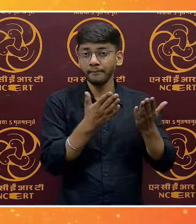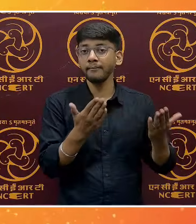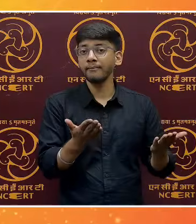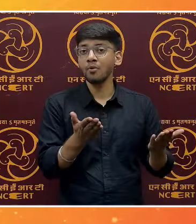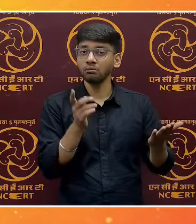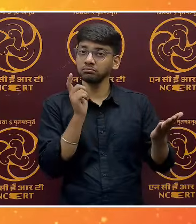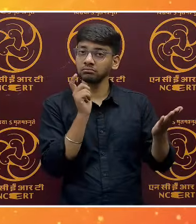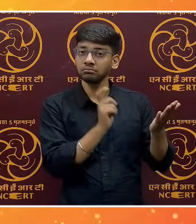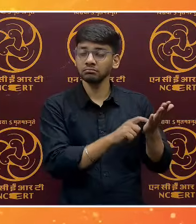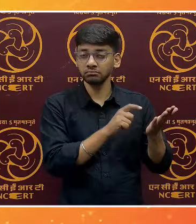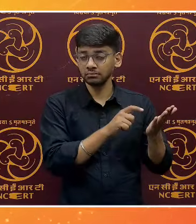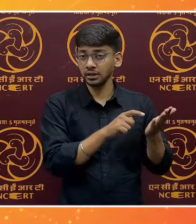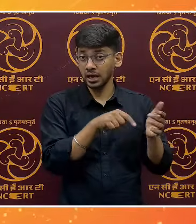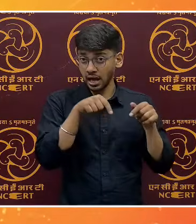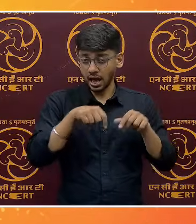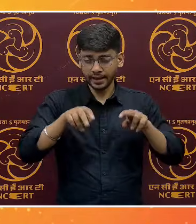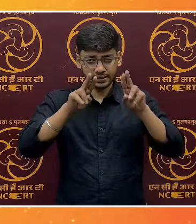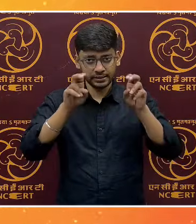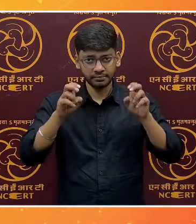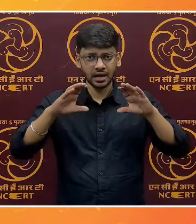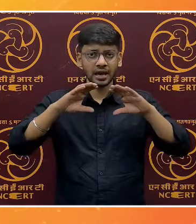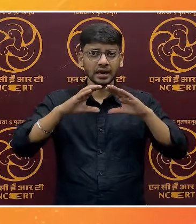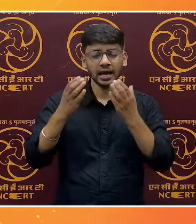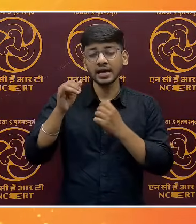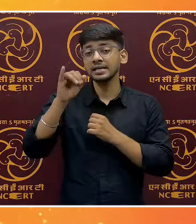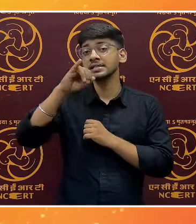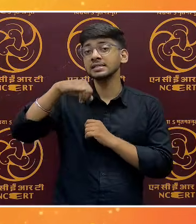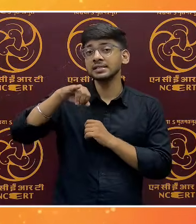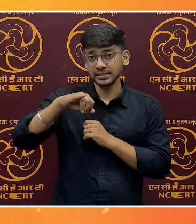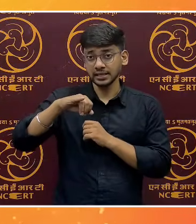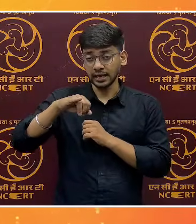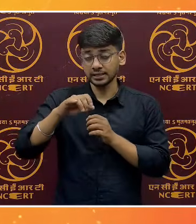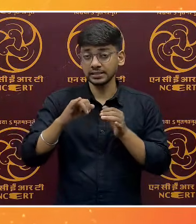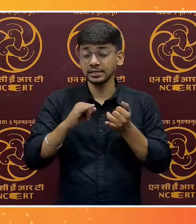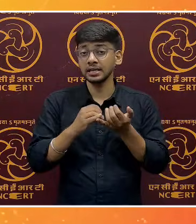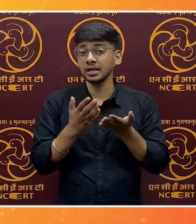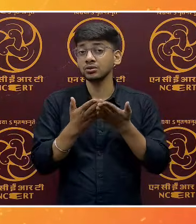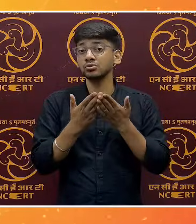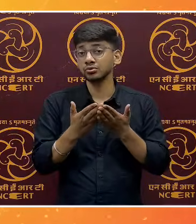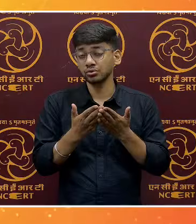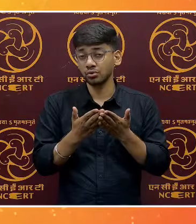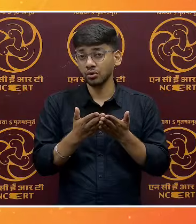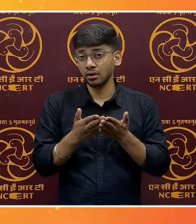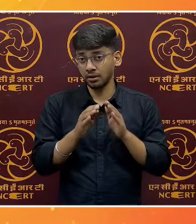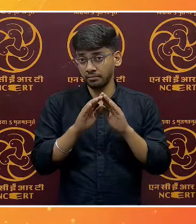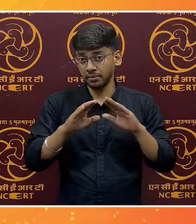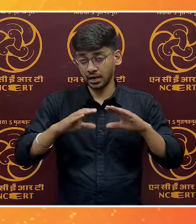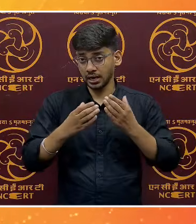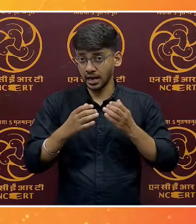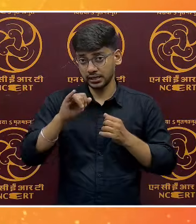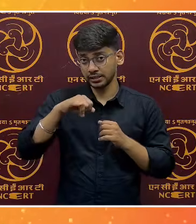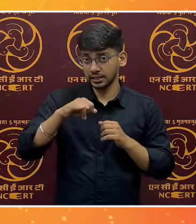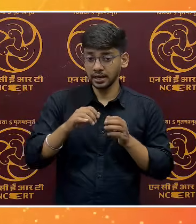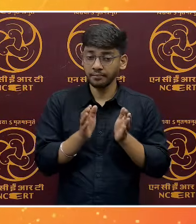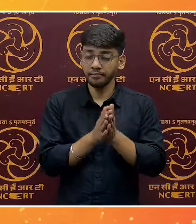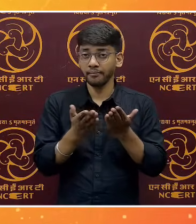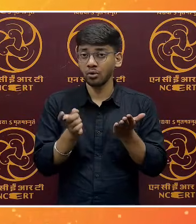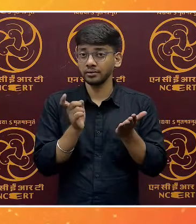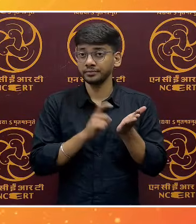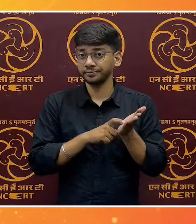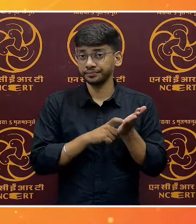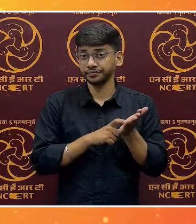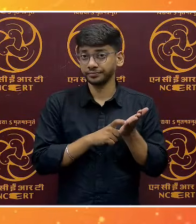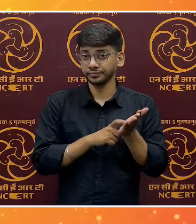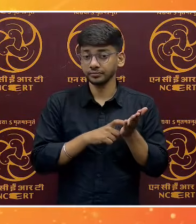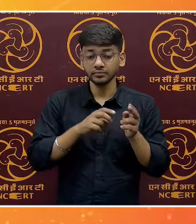So today's topic is of grade 6th. So we have to explore this textbook section. Now we have to